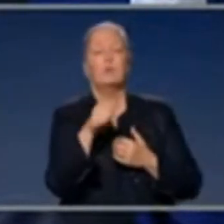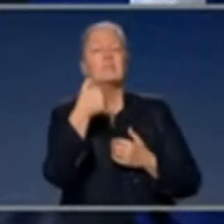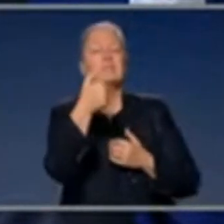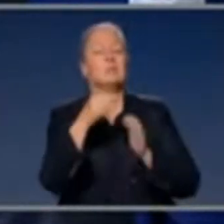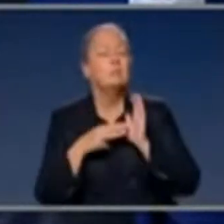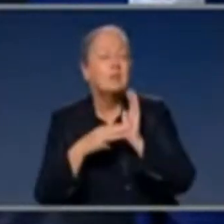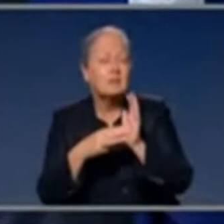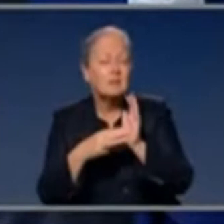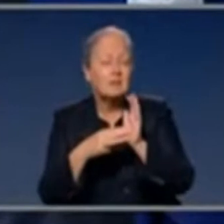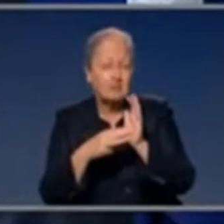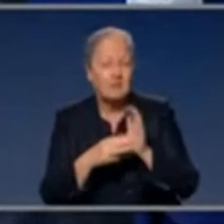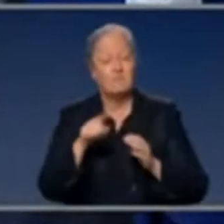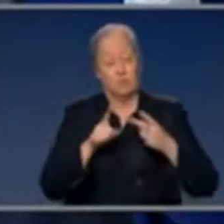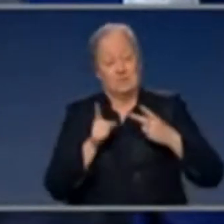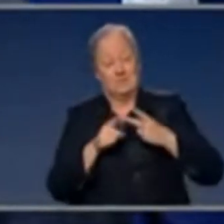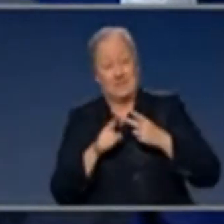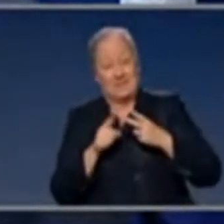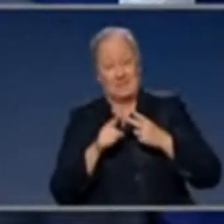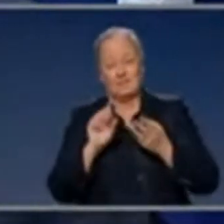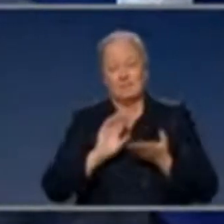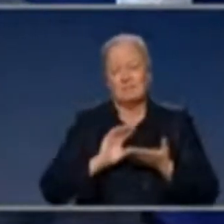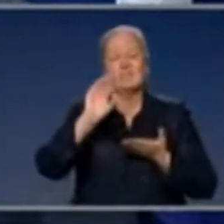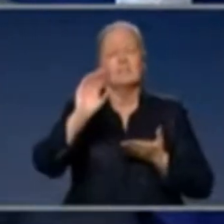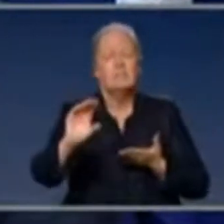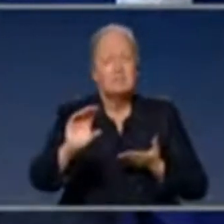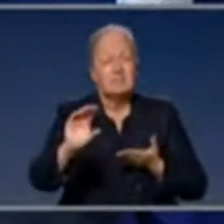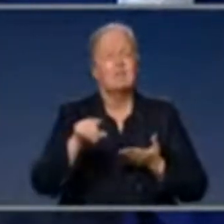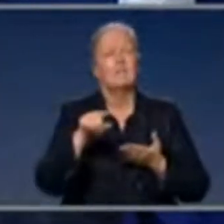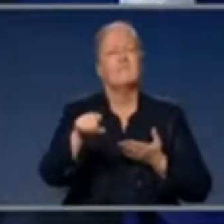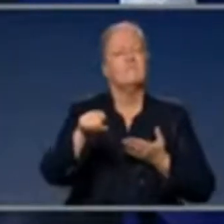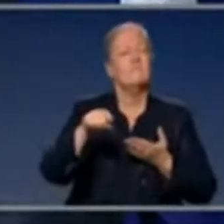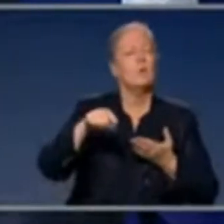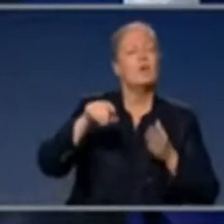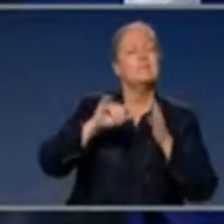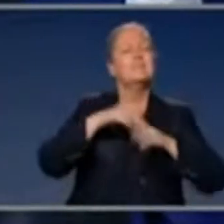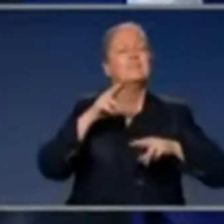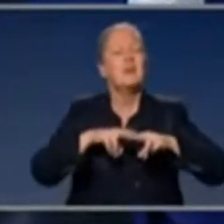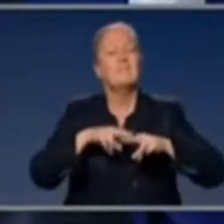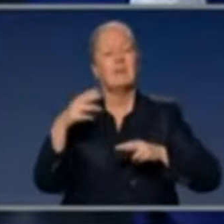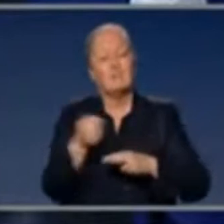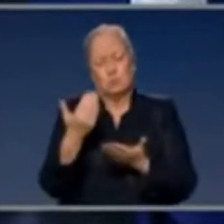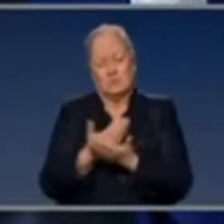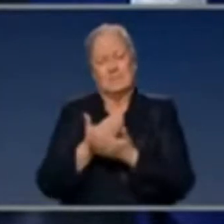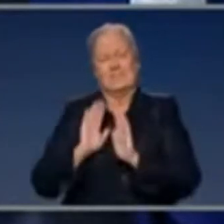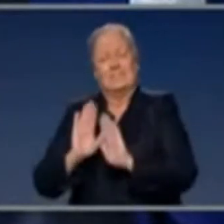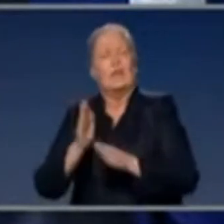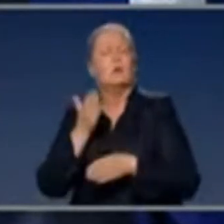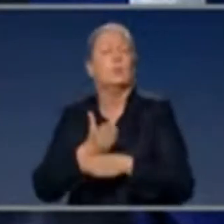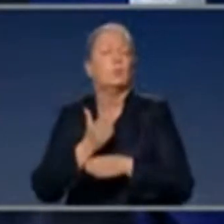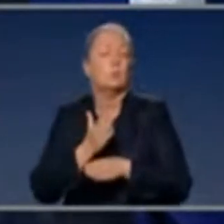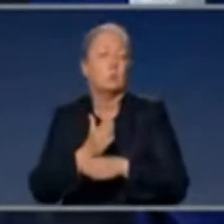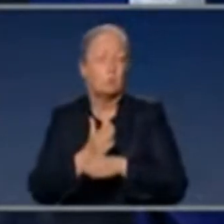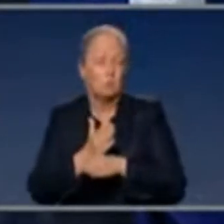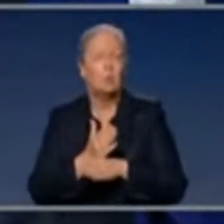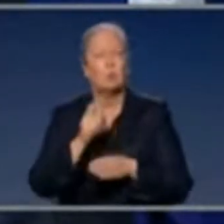to extend funding for the second instalment of the aged care workforce retention payment that is due to be paid in September. And